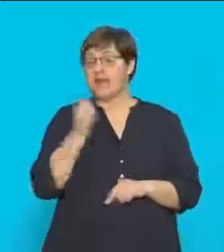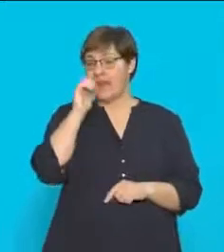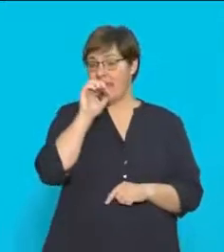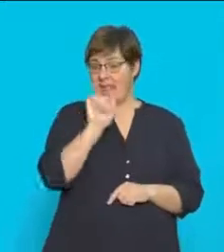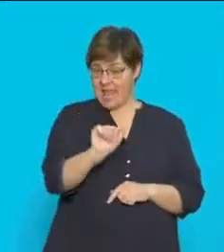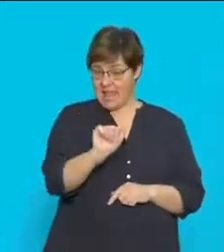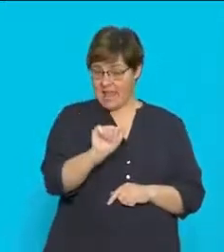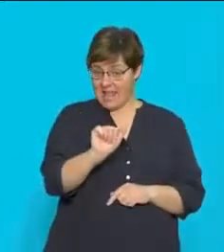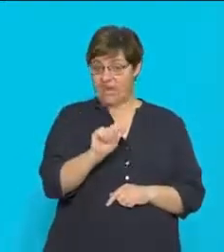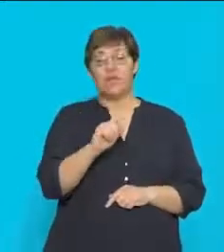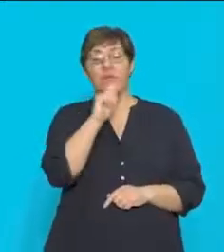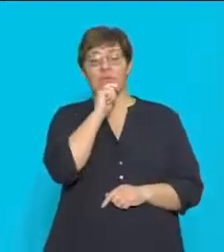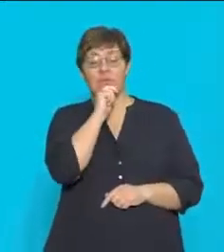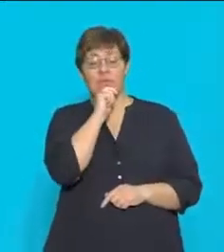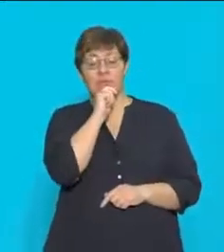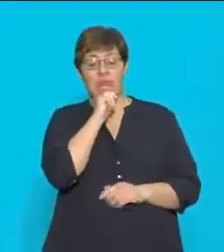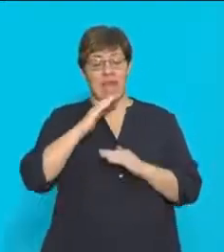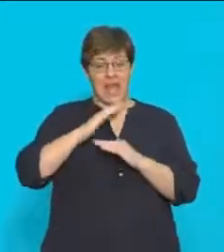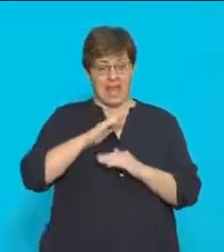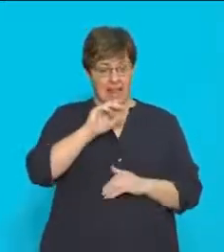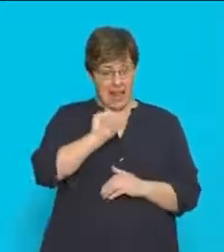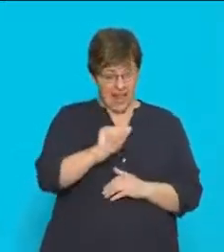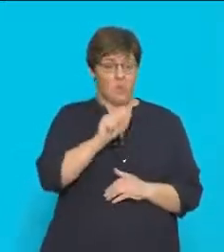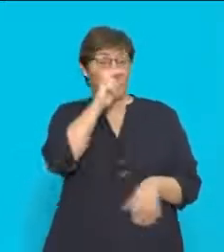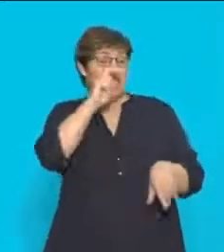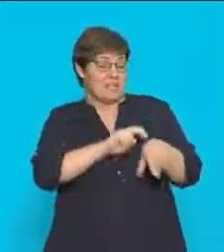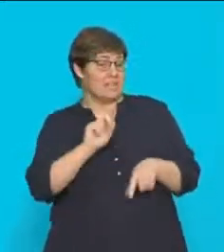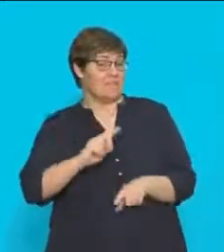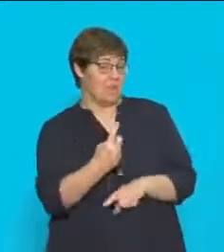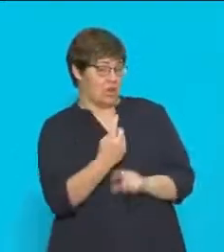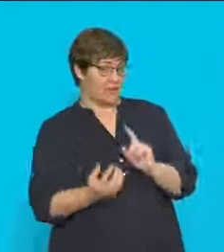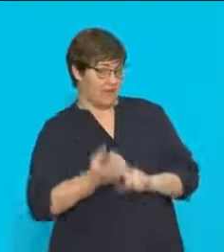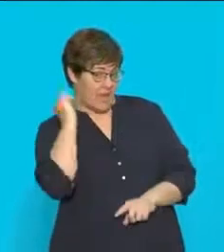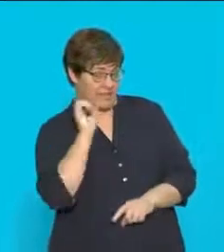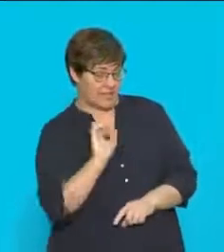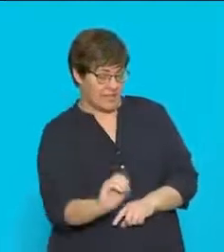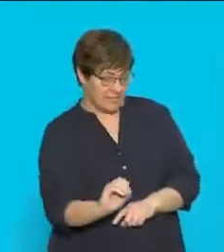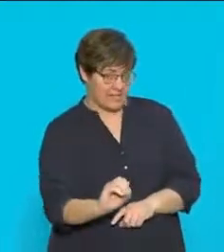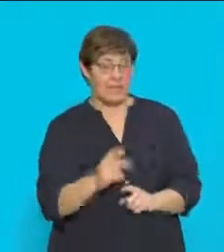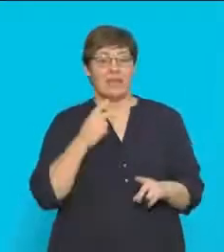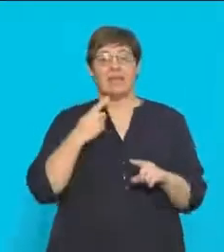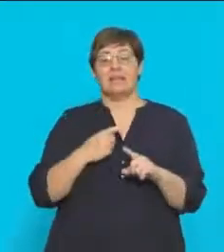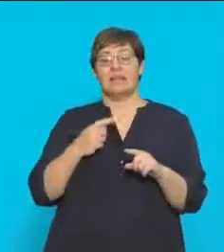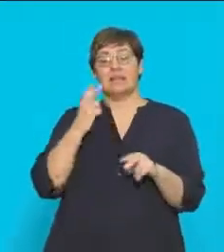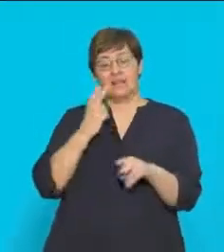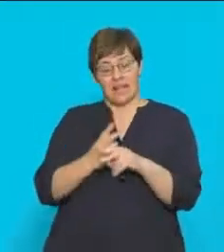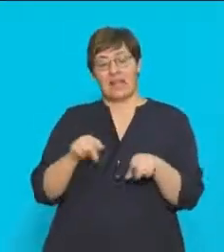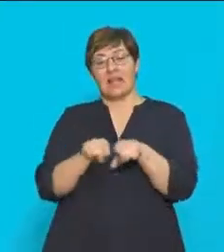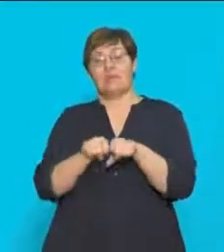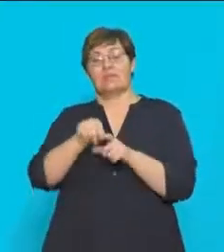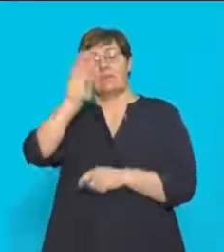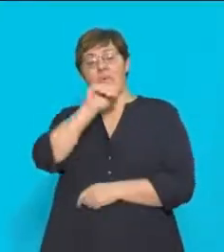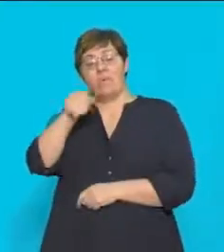angle A, which we have to find first, and we're going to use B over sine B. Both of these we